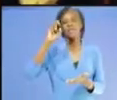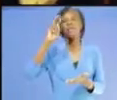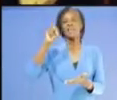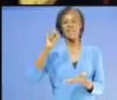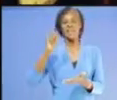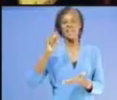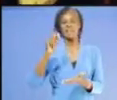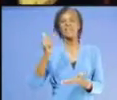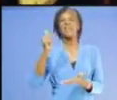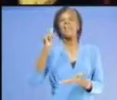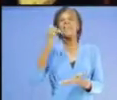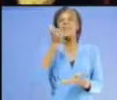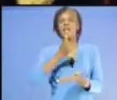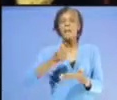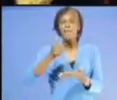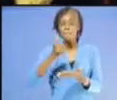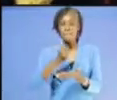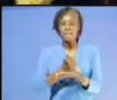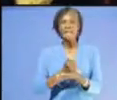Amen.